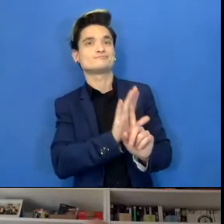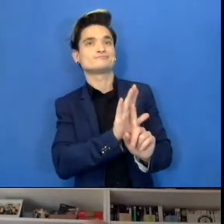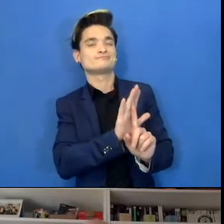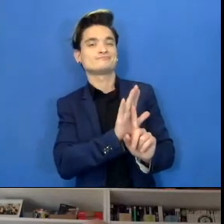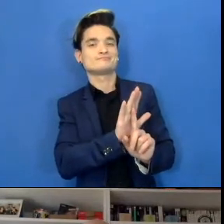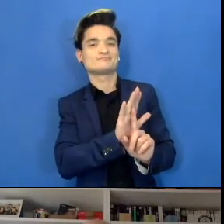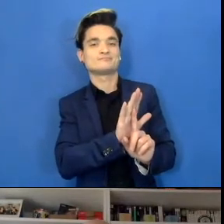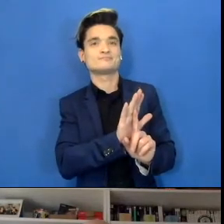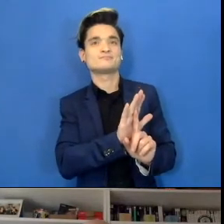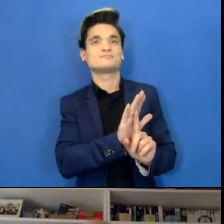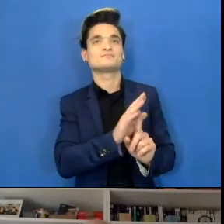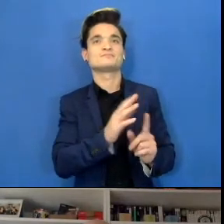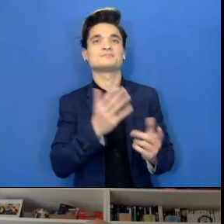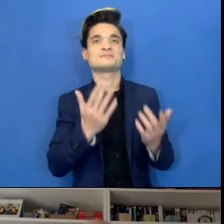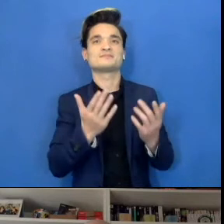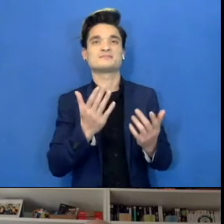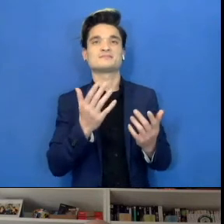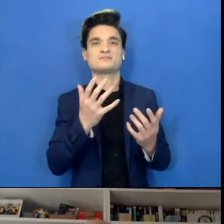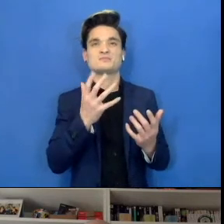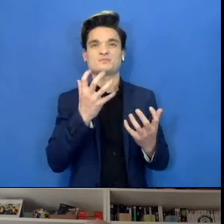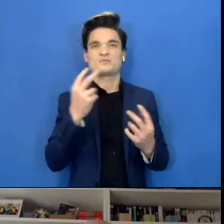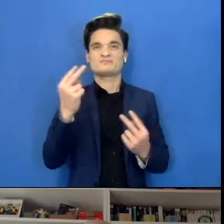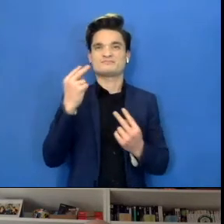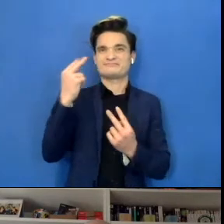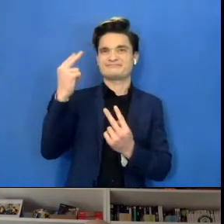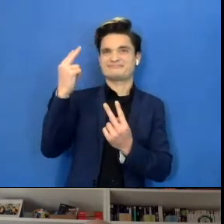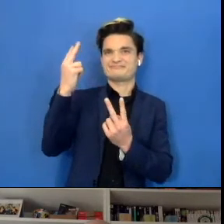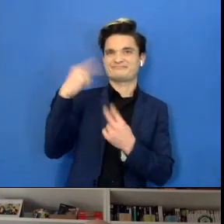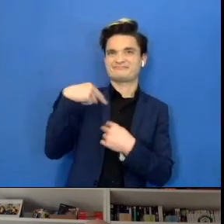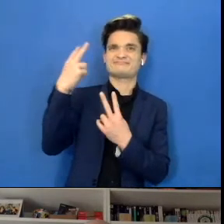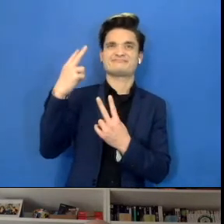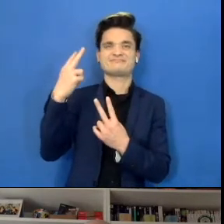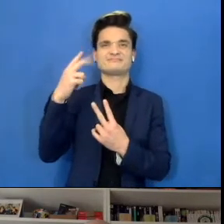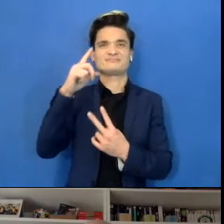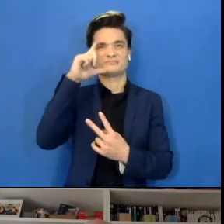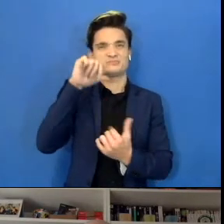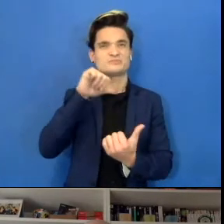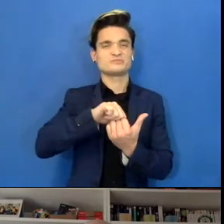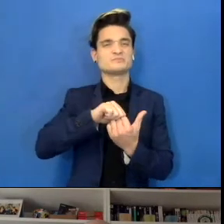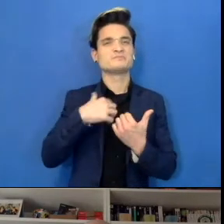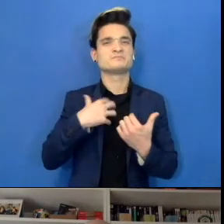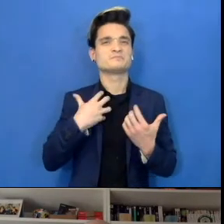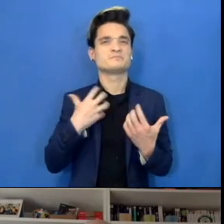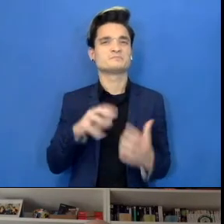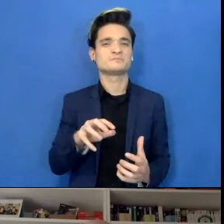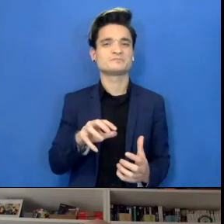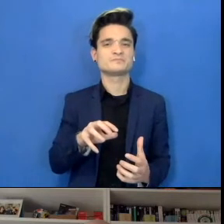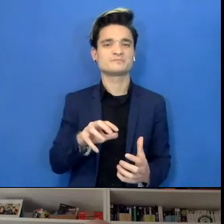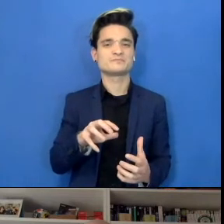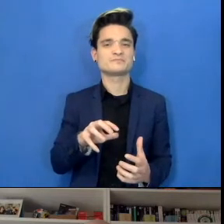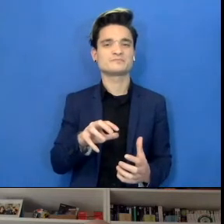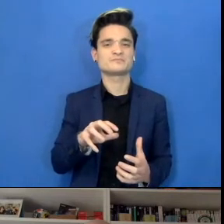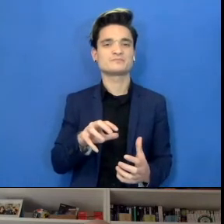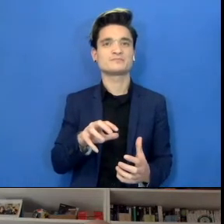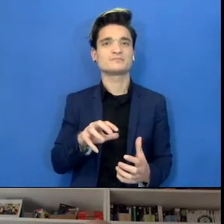Oh, because I want to be polite, like someone said. There are many, many reasons. Also, I want to credit a lot of what I'm